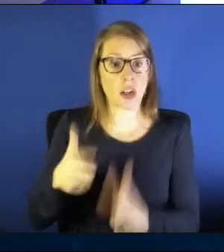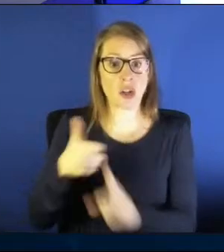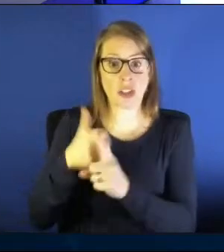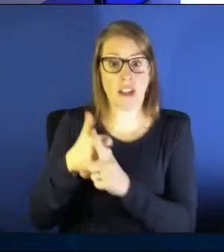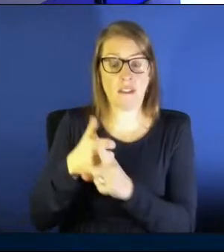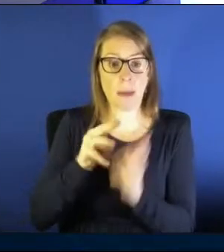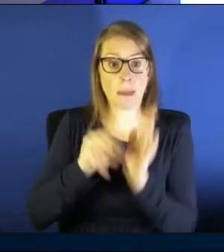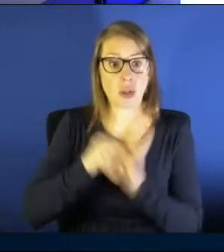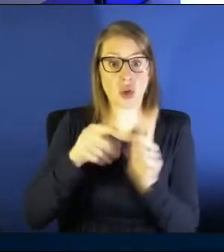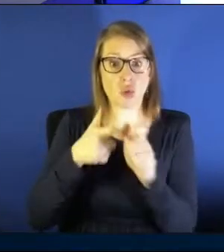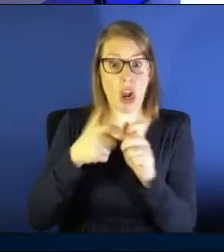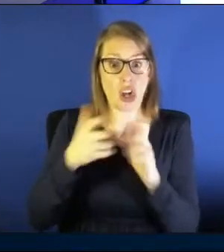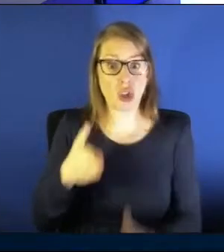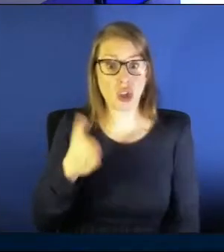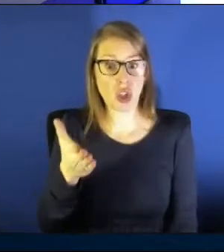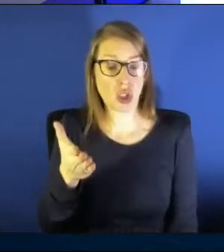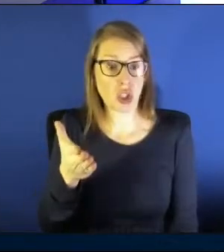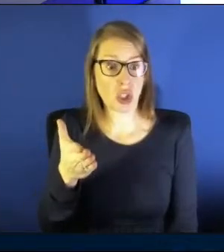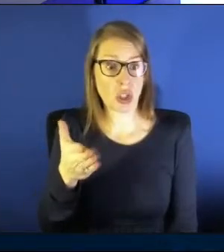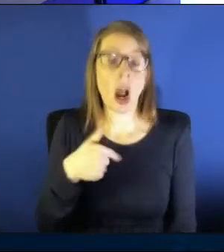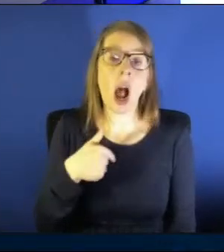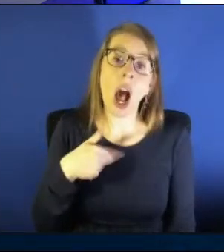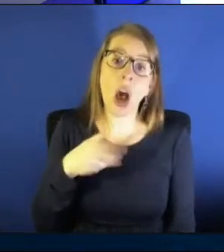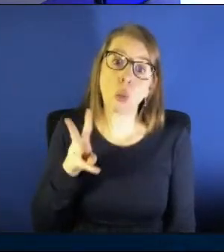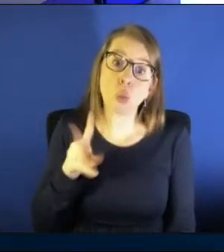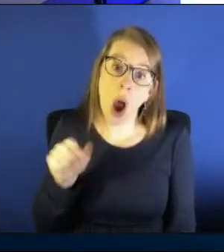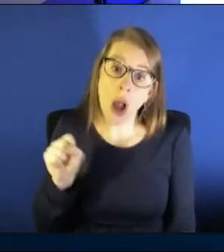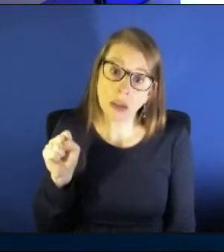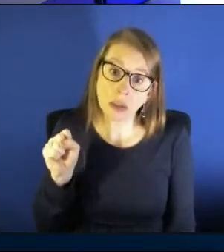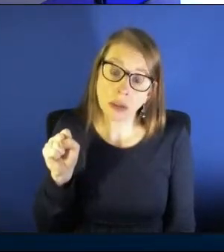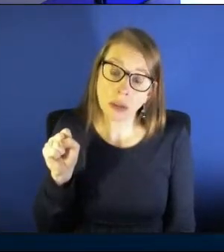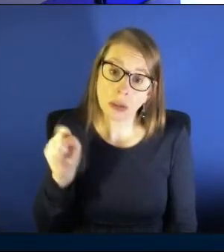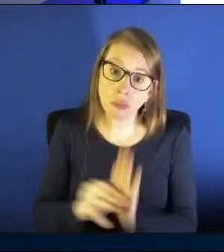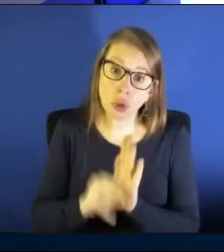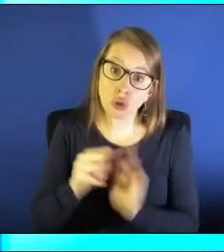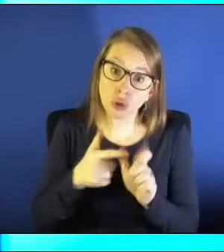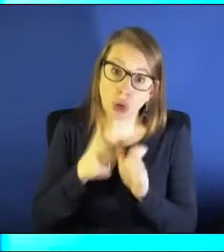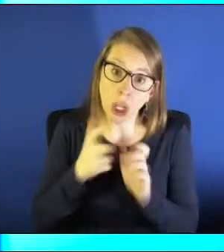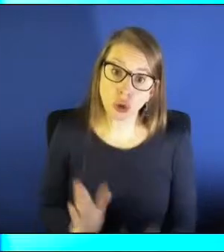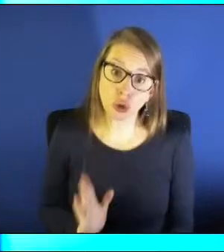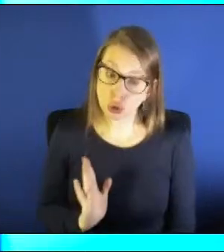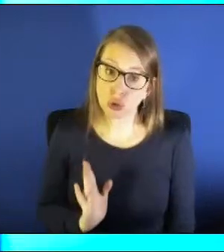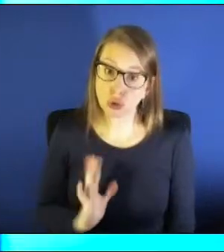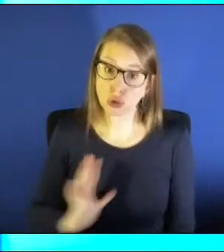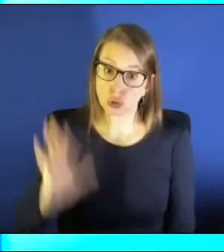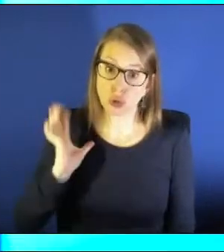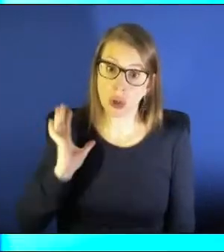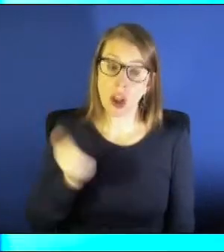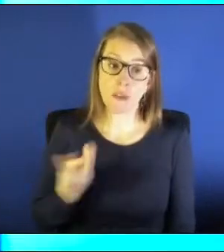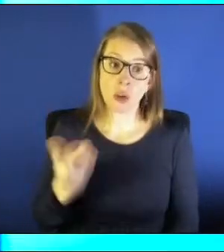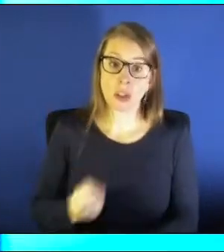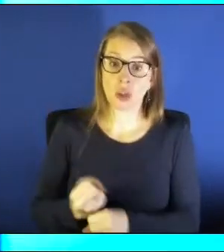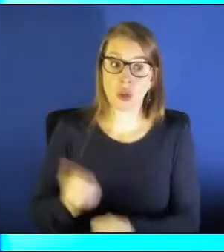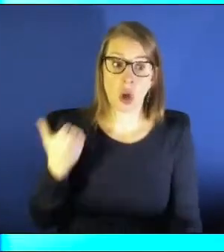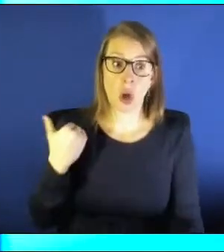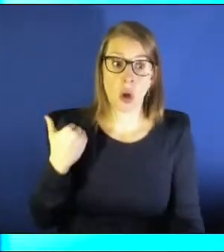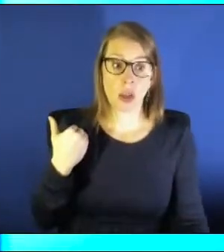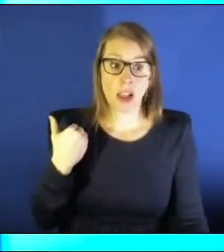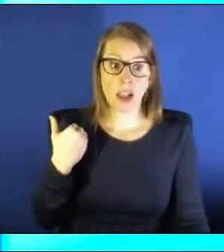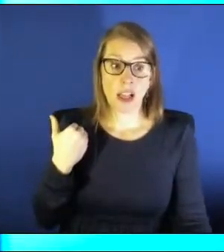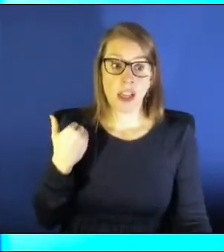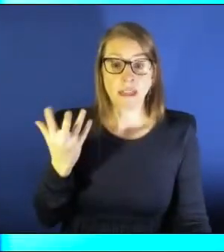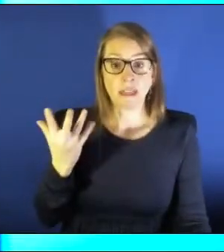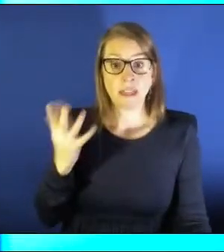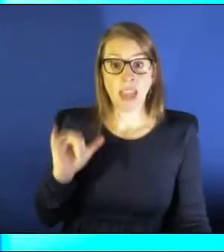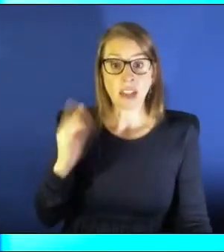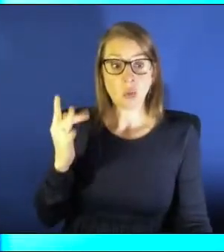I was You a mature were. runner, Jess. That went so a few years ago, and this is why running is the best sport. I love to